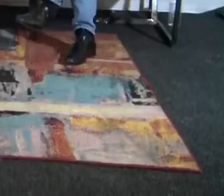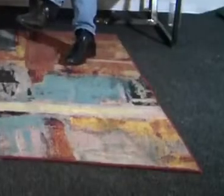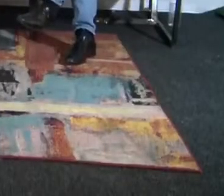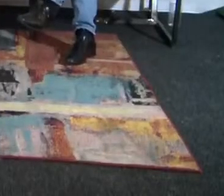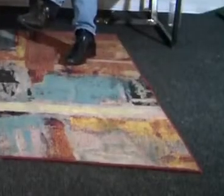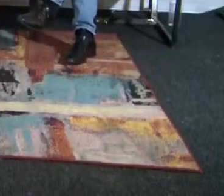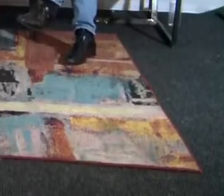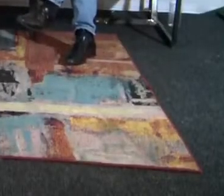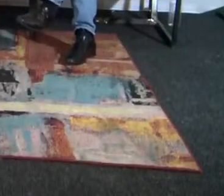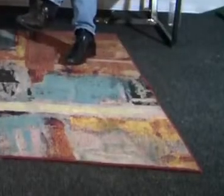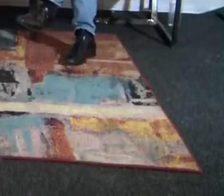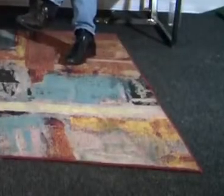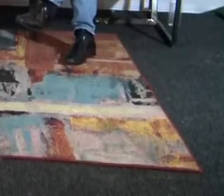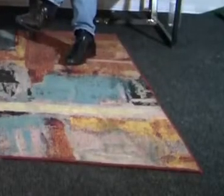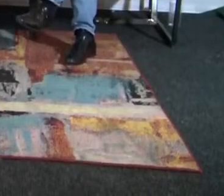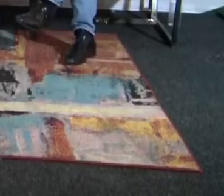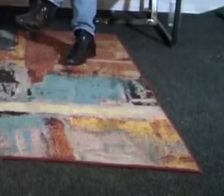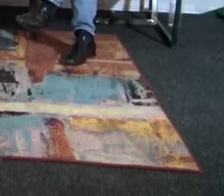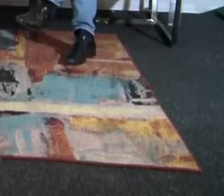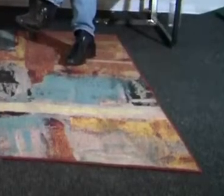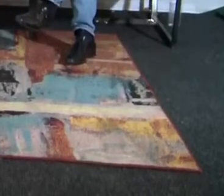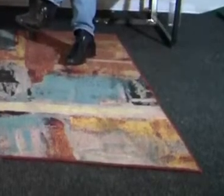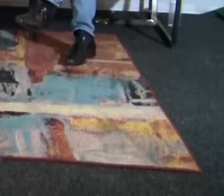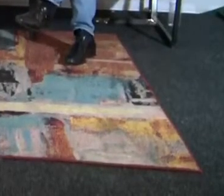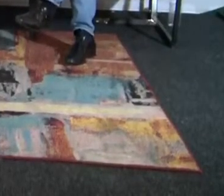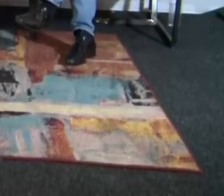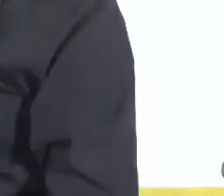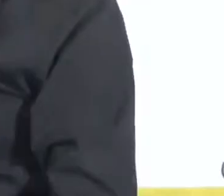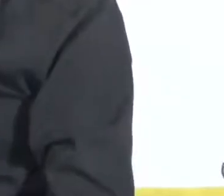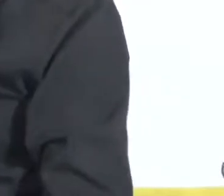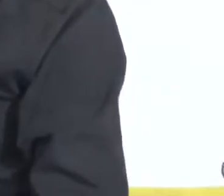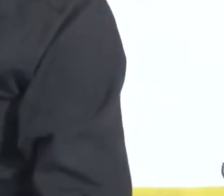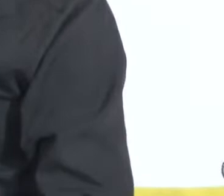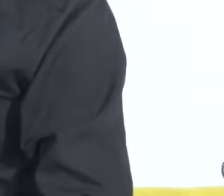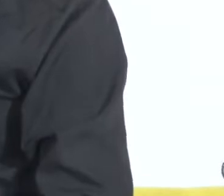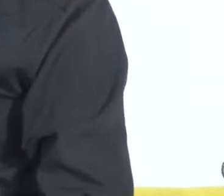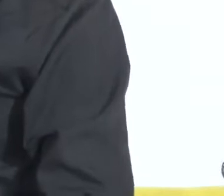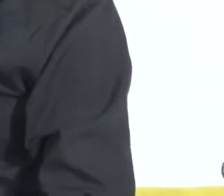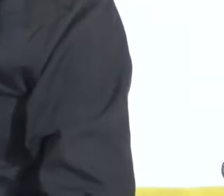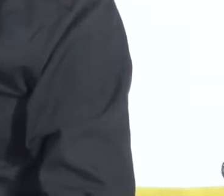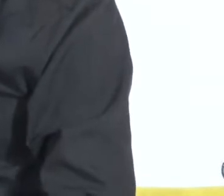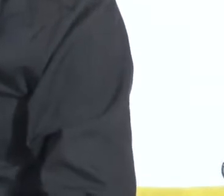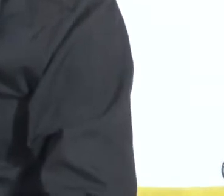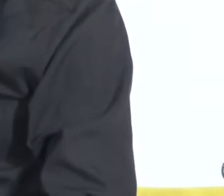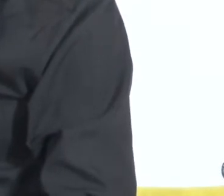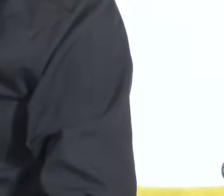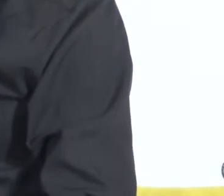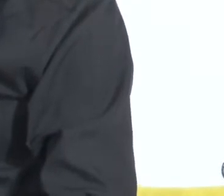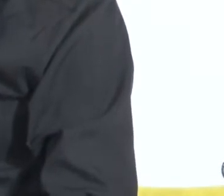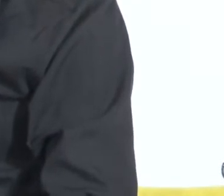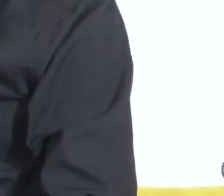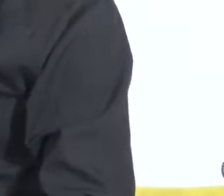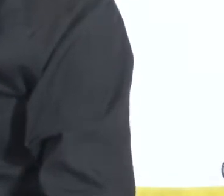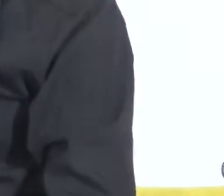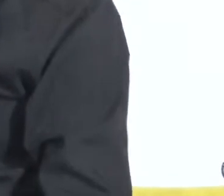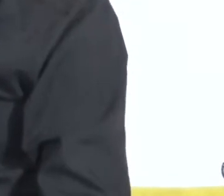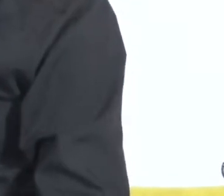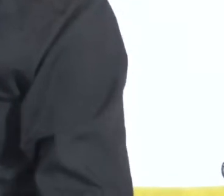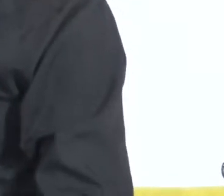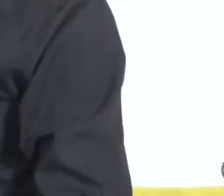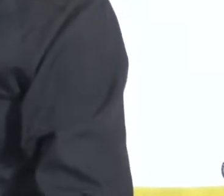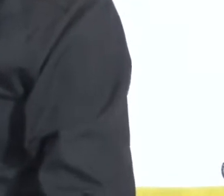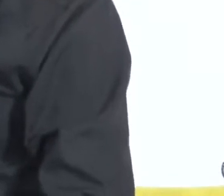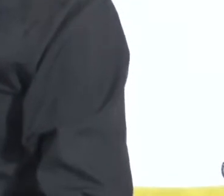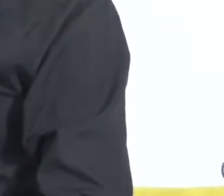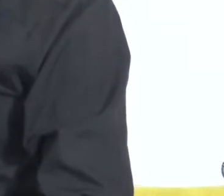having me. Appreciate it. Thank you so much. And that is a conversation we were having with Ntate Victor Bergman. We'll be coming with many